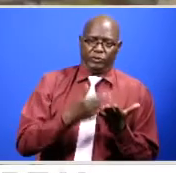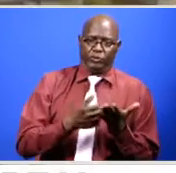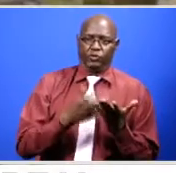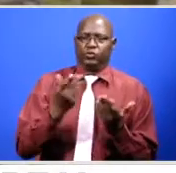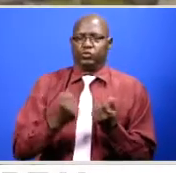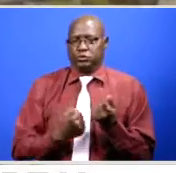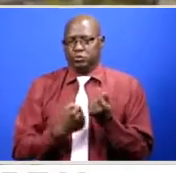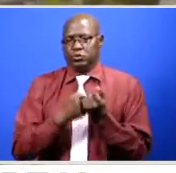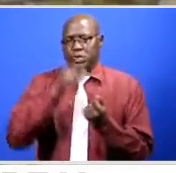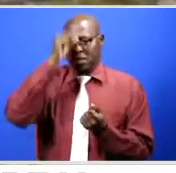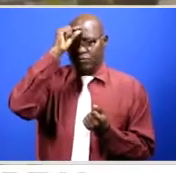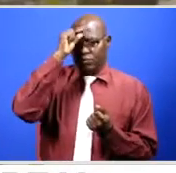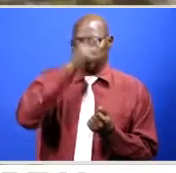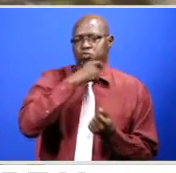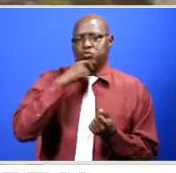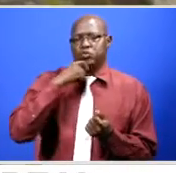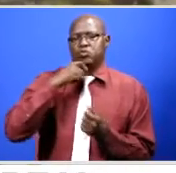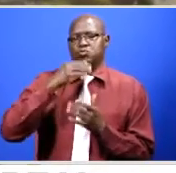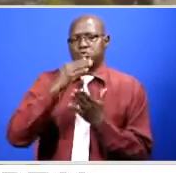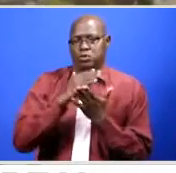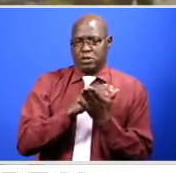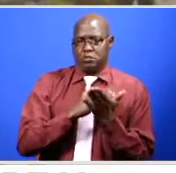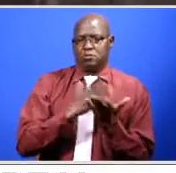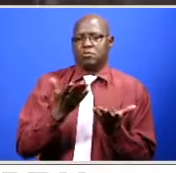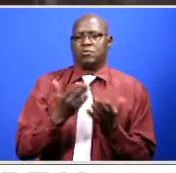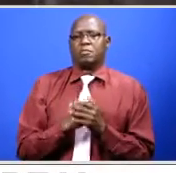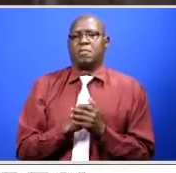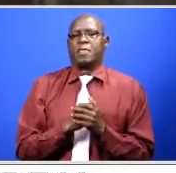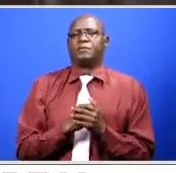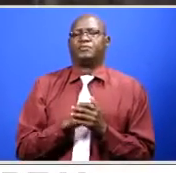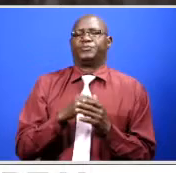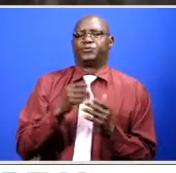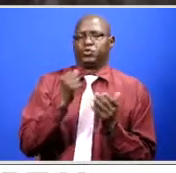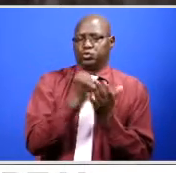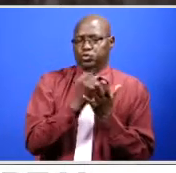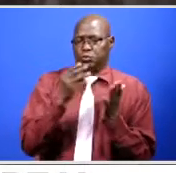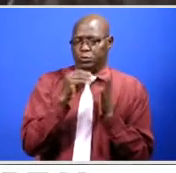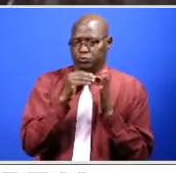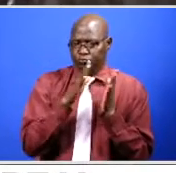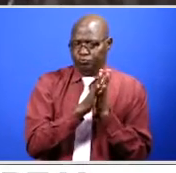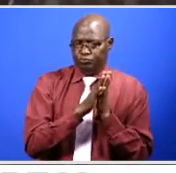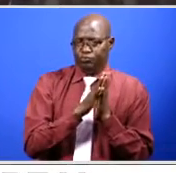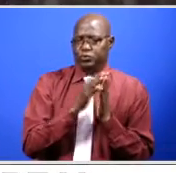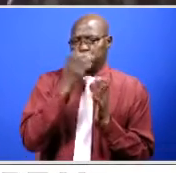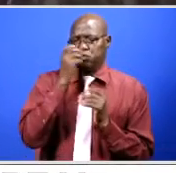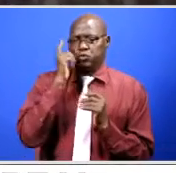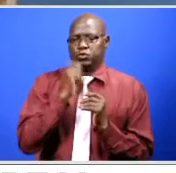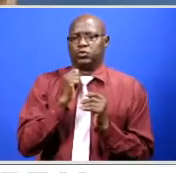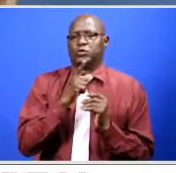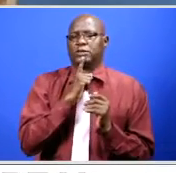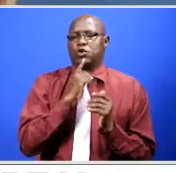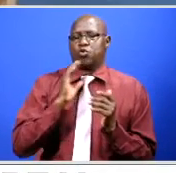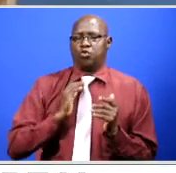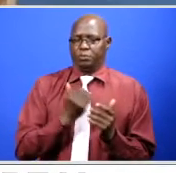drought response program in relieving the impact of the drought. In a Gazette notice, Ruto noted that the committee's formation was